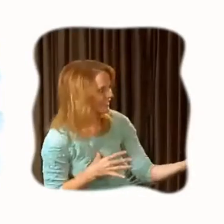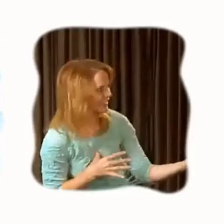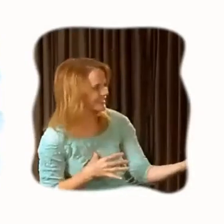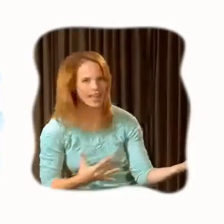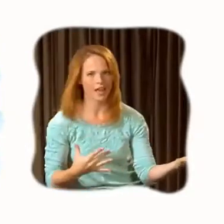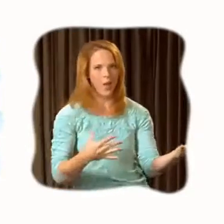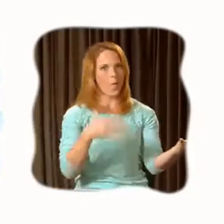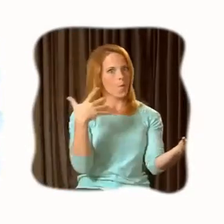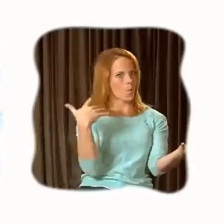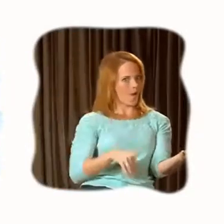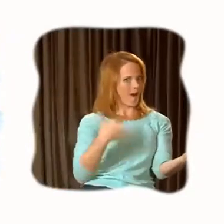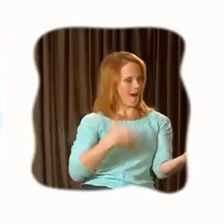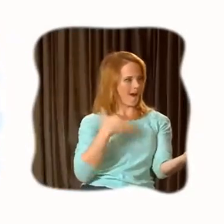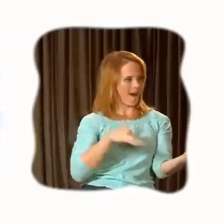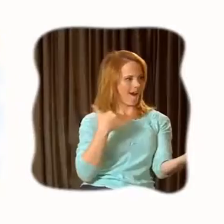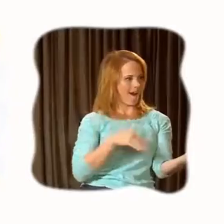That's neat, said Chester.